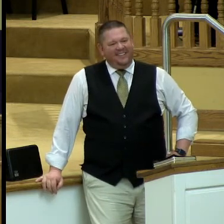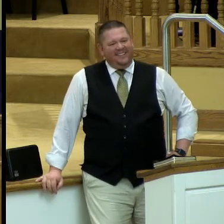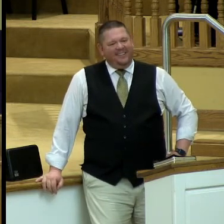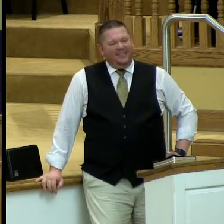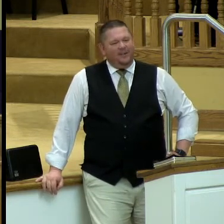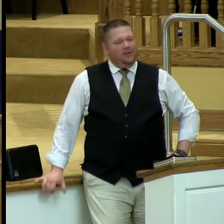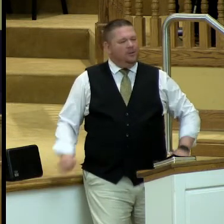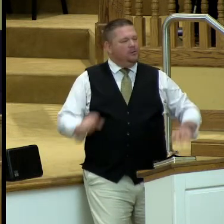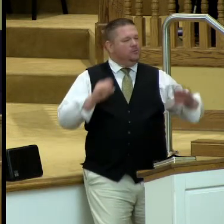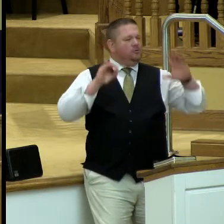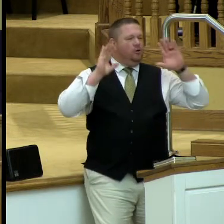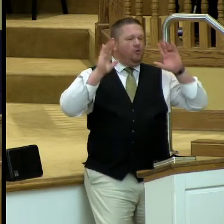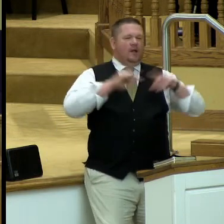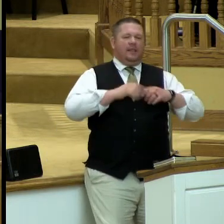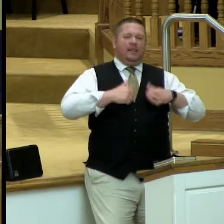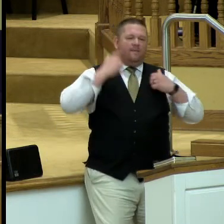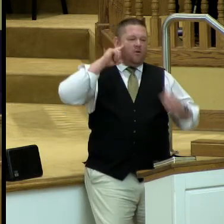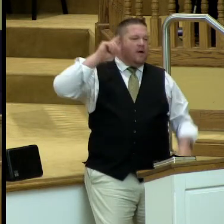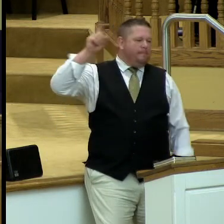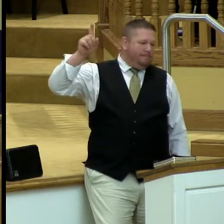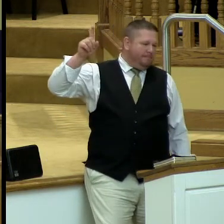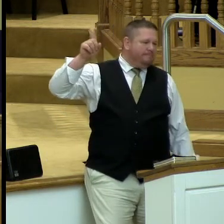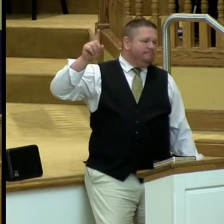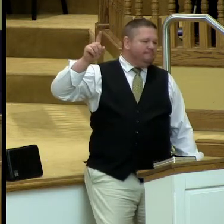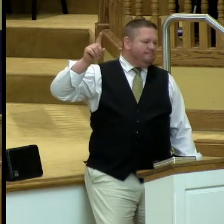Amen. So great being able to live for Him.